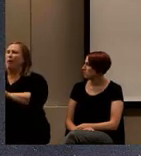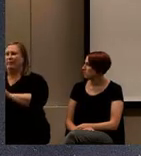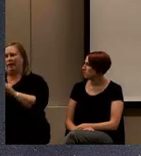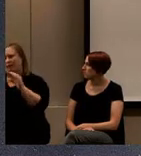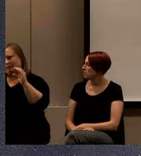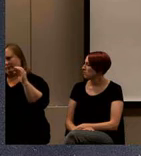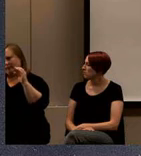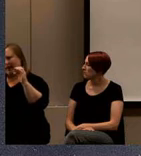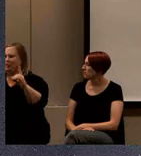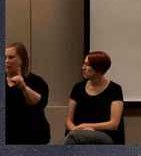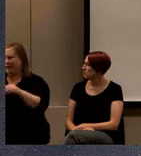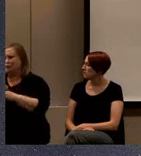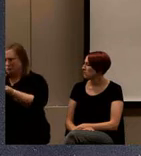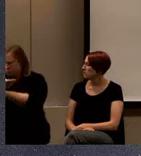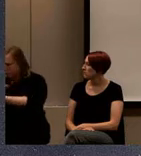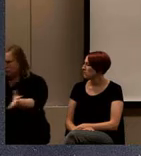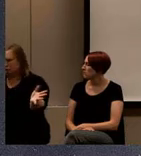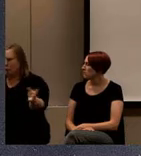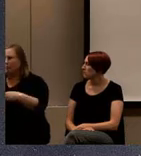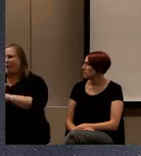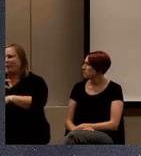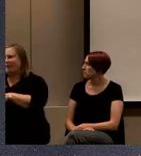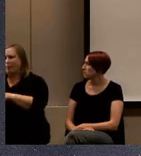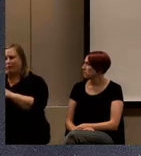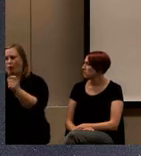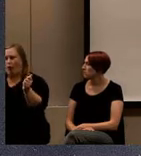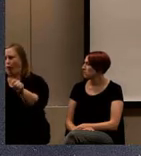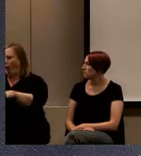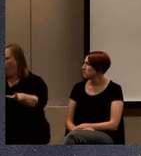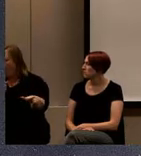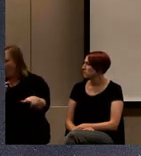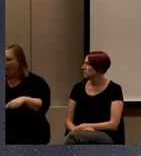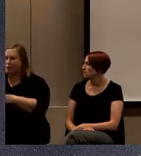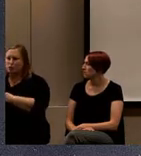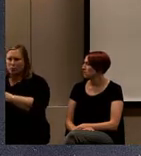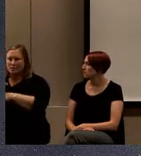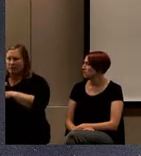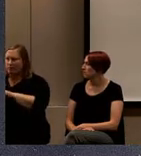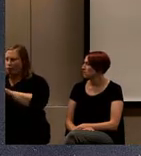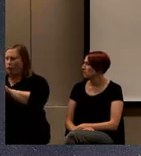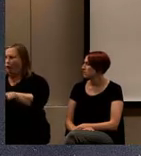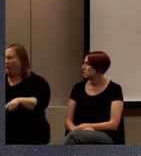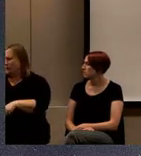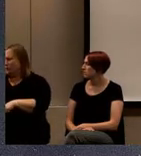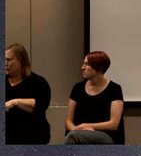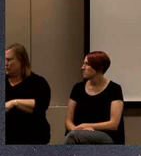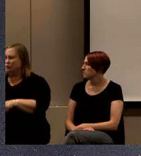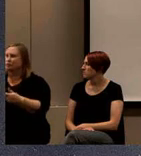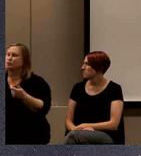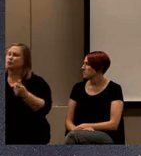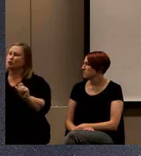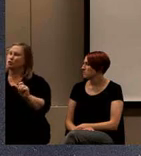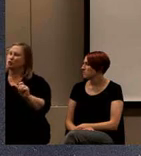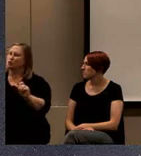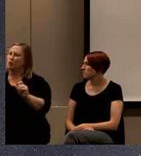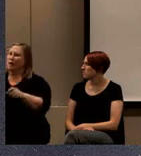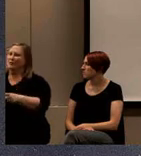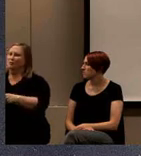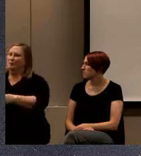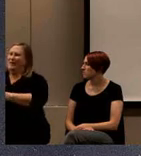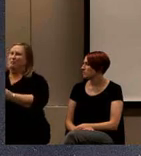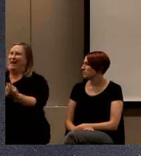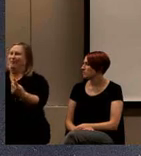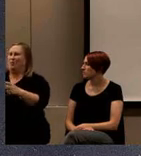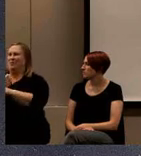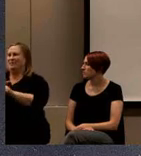education platform that we make available to everyone, tools that are available to everyone to try and keep everyone safer on the